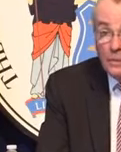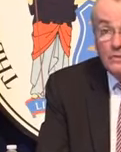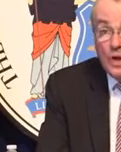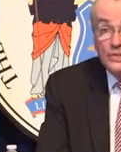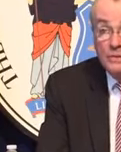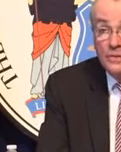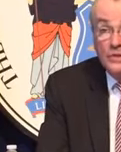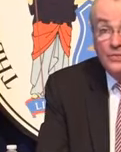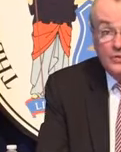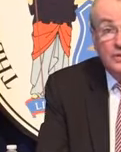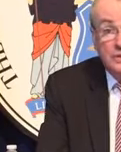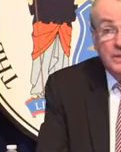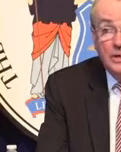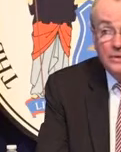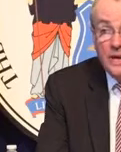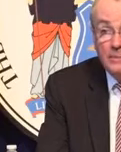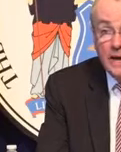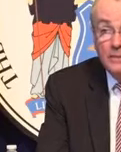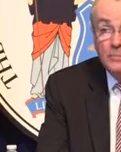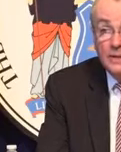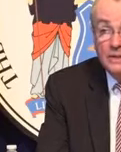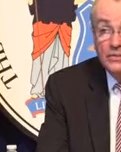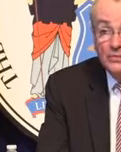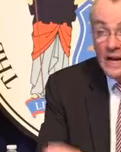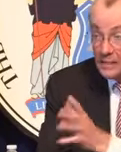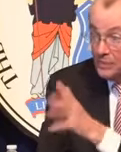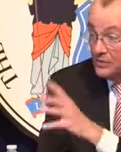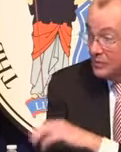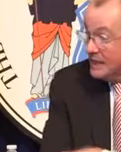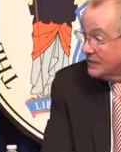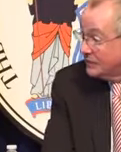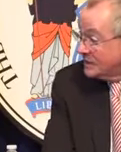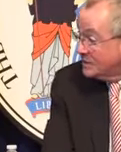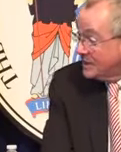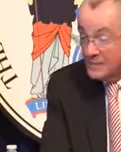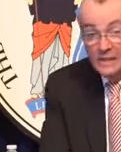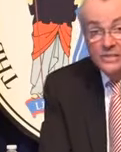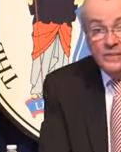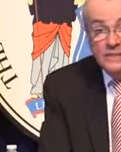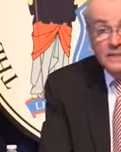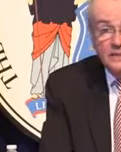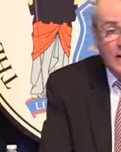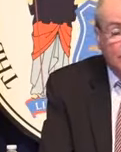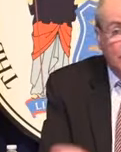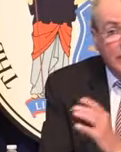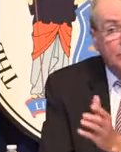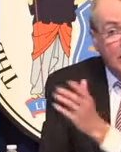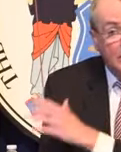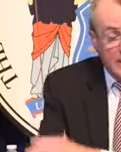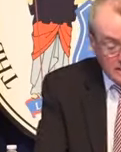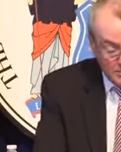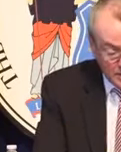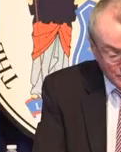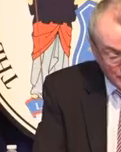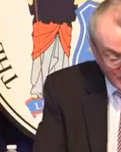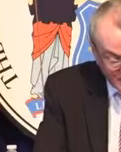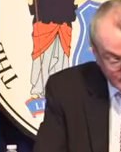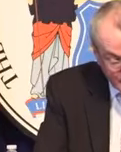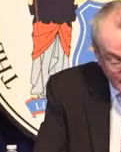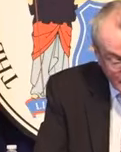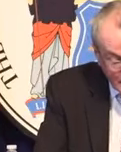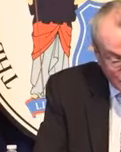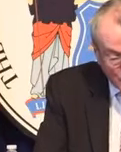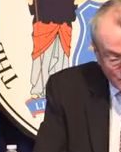Sadly, we've lost some of those folks, let there be no doubt about it, but it is a fact, plus or minus, that about 17,000 are outside of that incubation